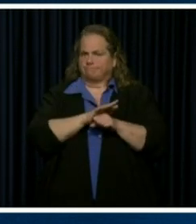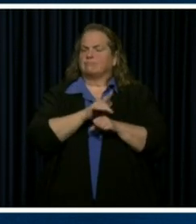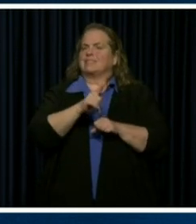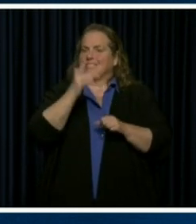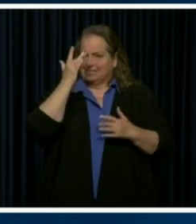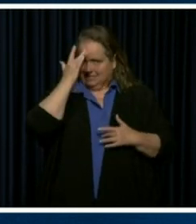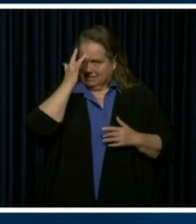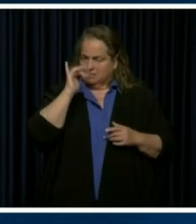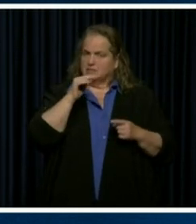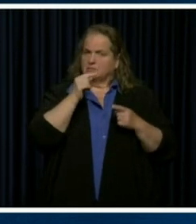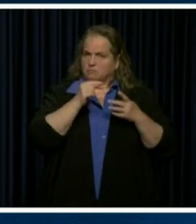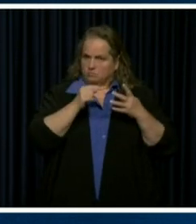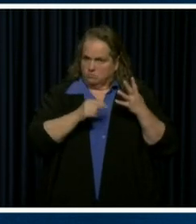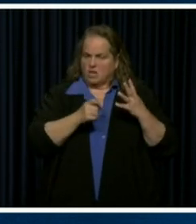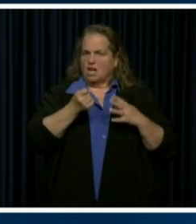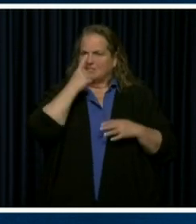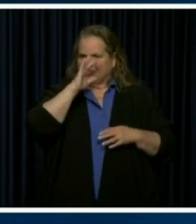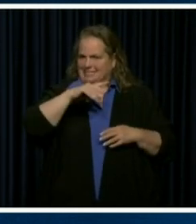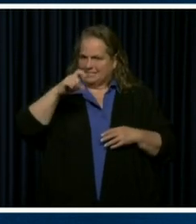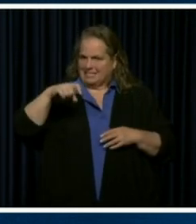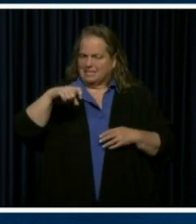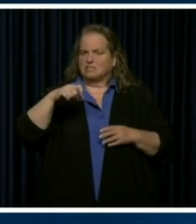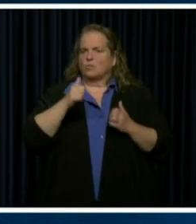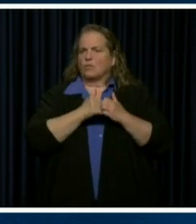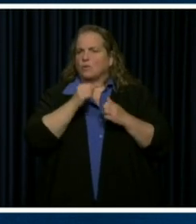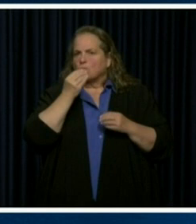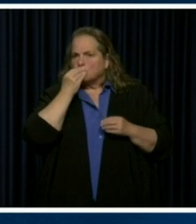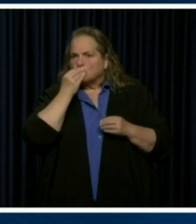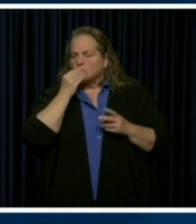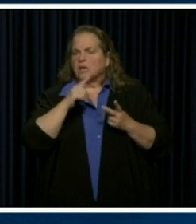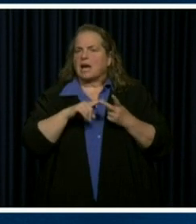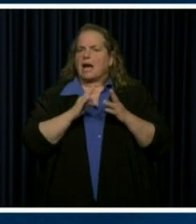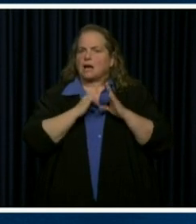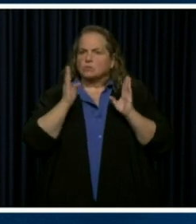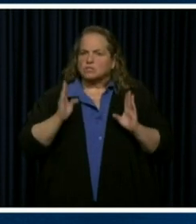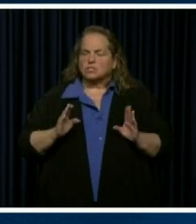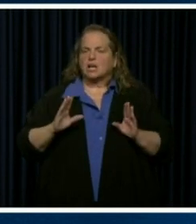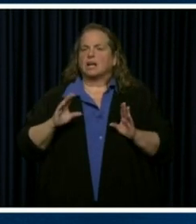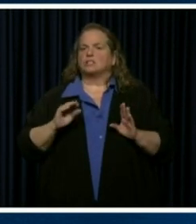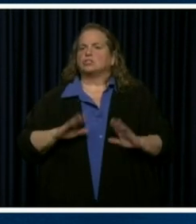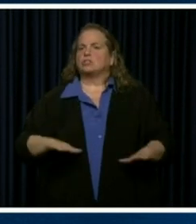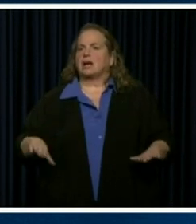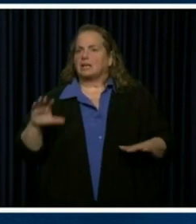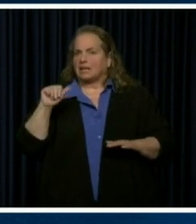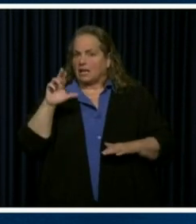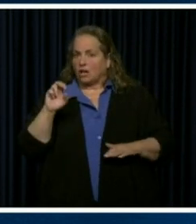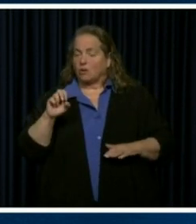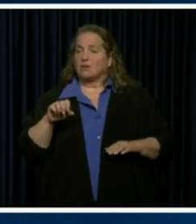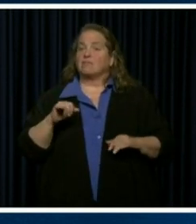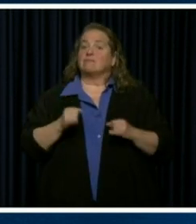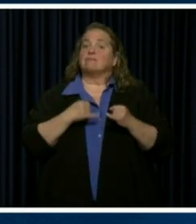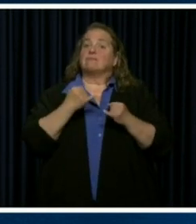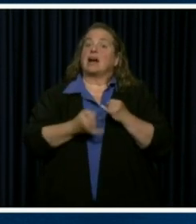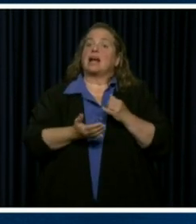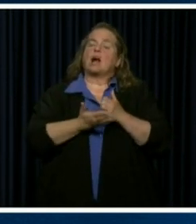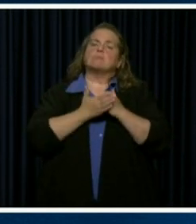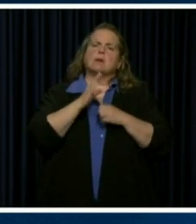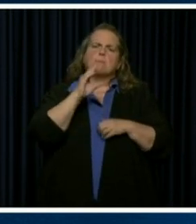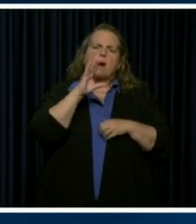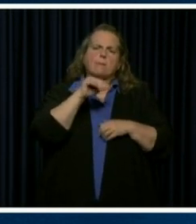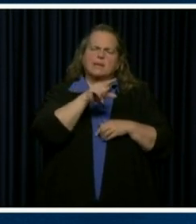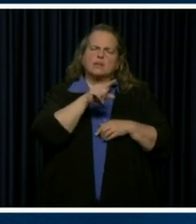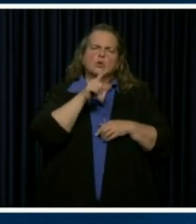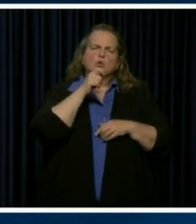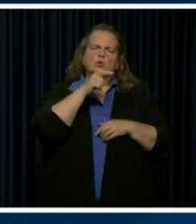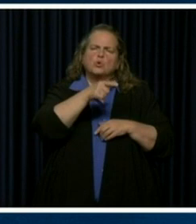symptoms, understands his needs around food, housing, and childcare, and finally, Sarah helps Bobby retrace his steps to